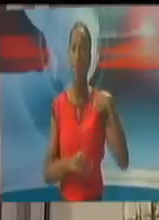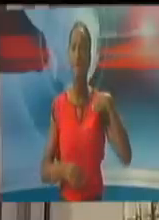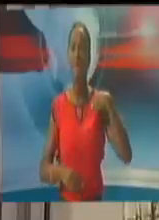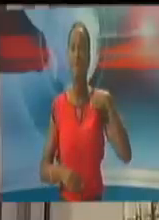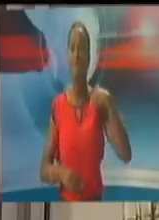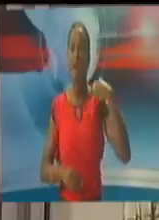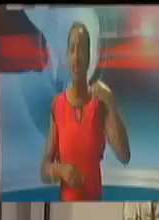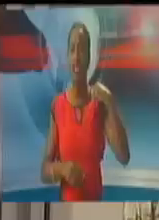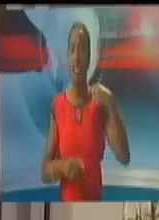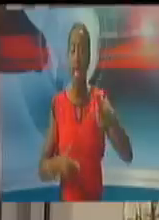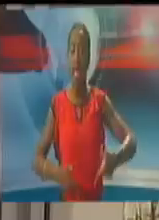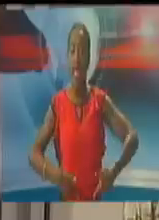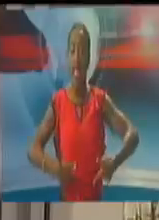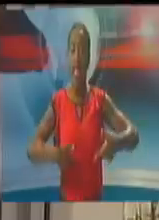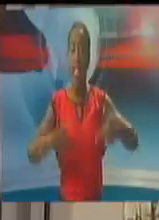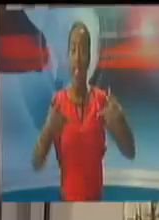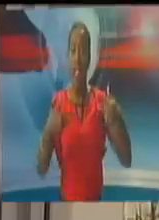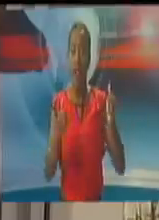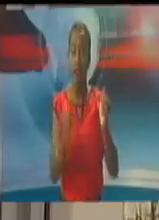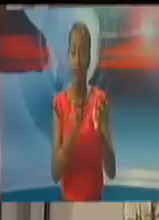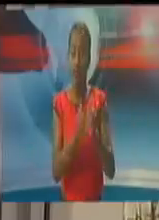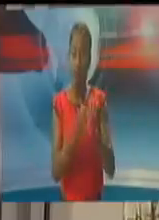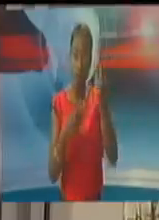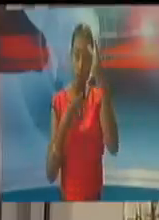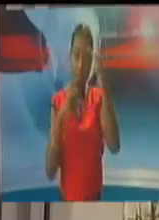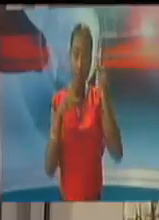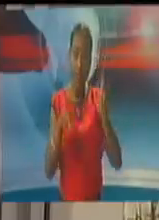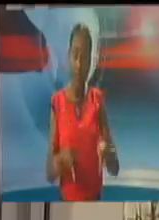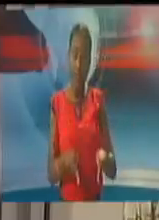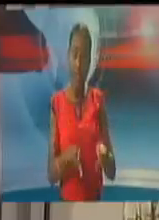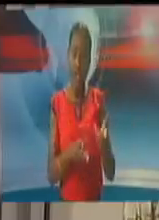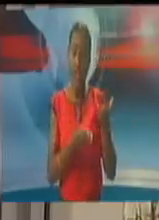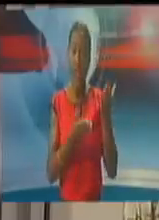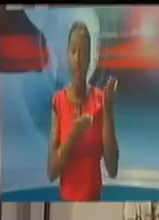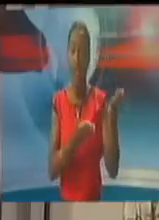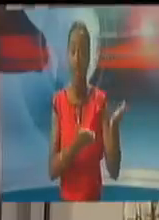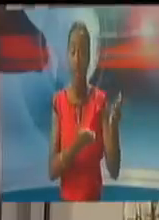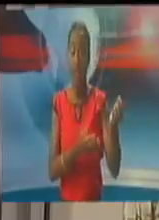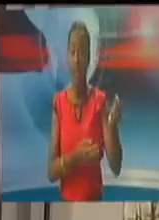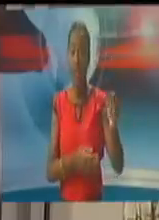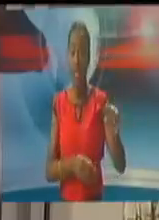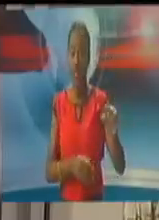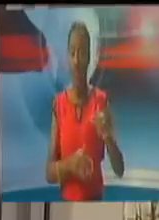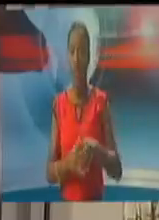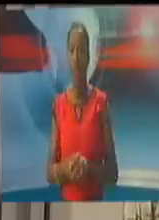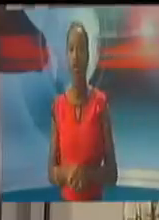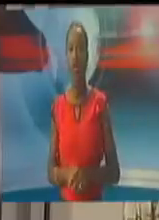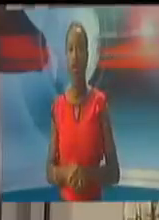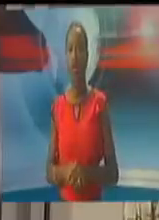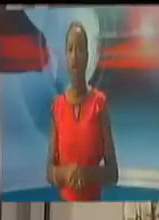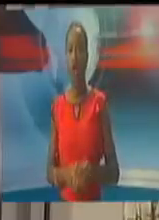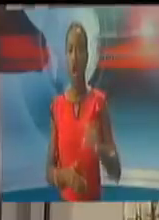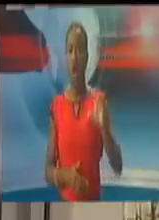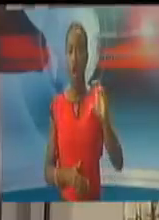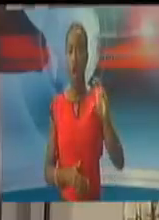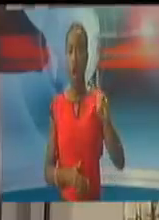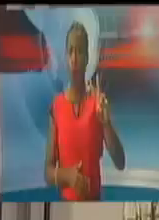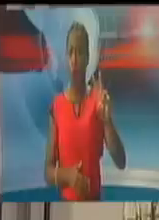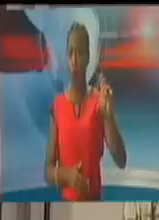for the time of their isolation. At the home of football in COUVA, we have